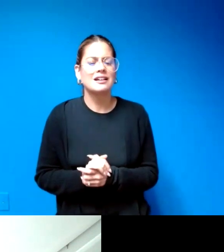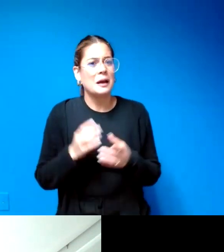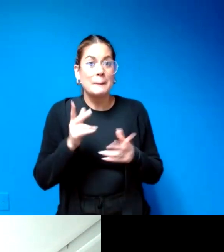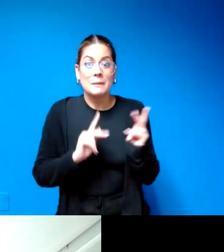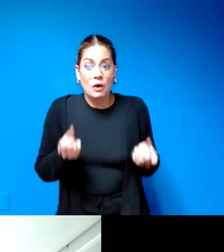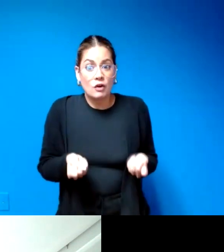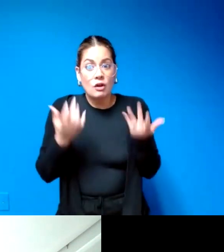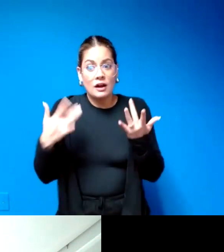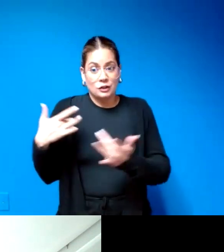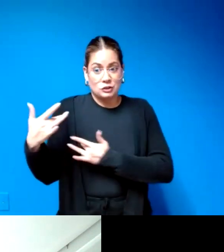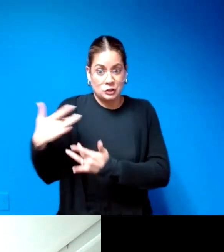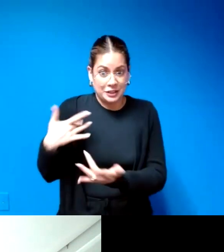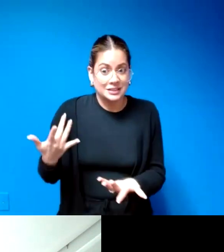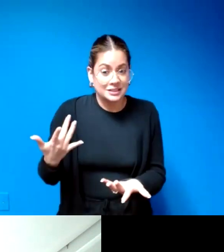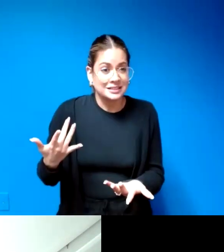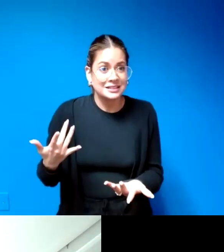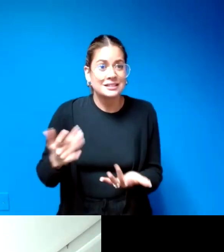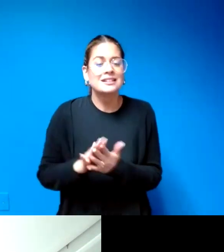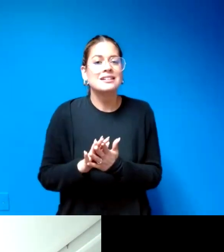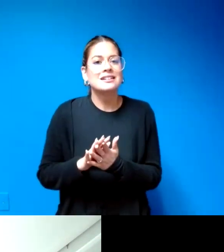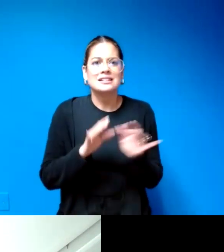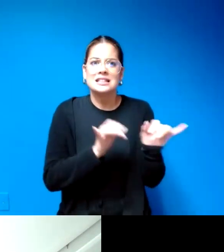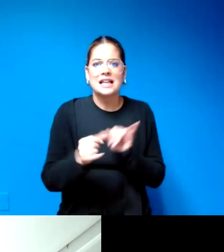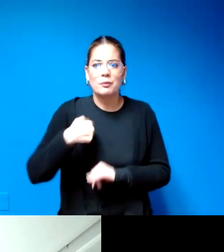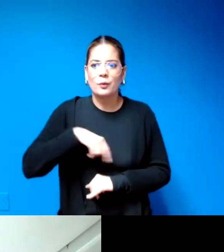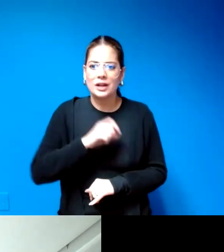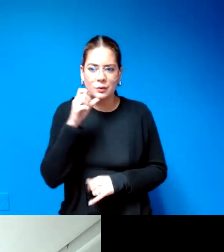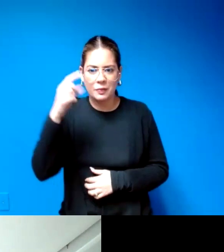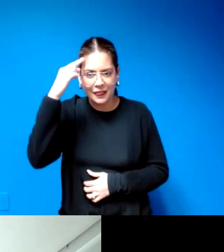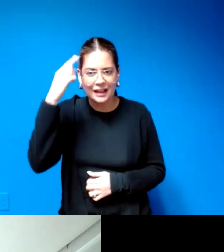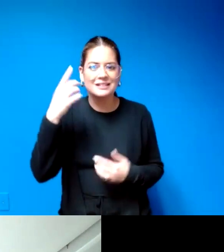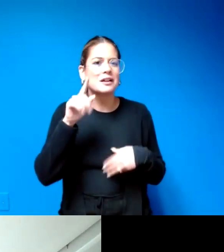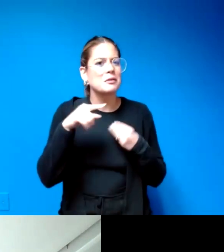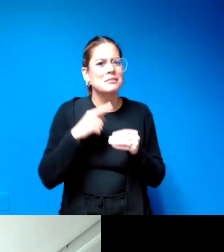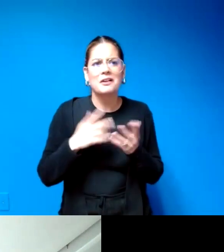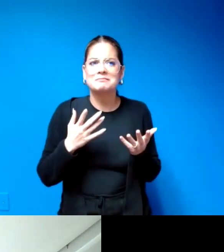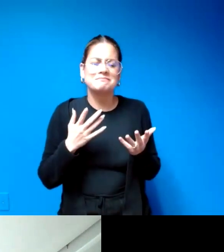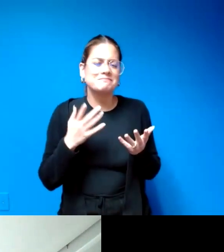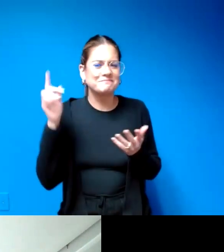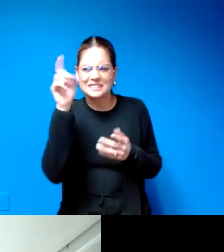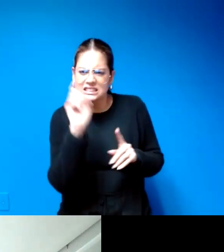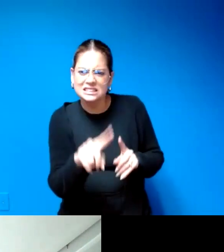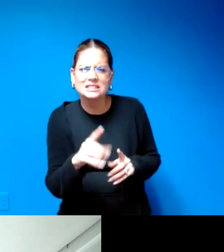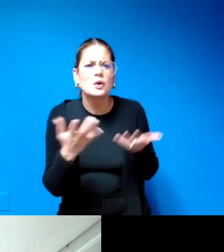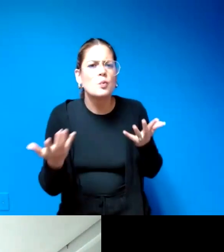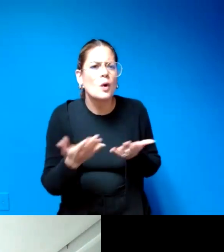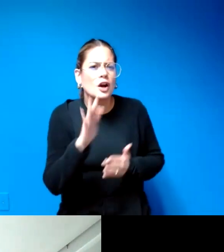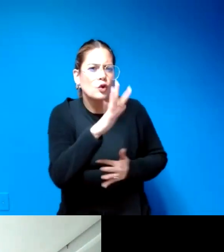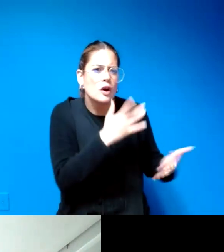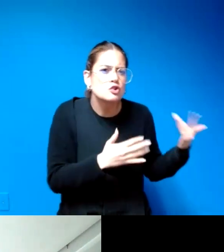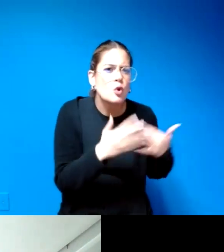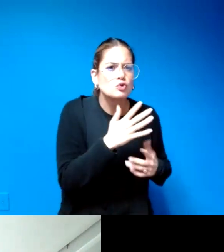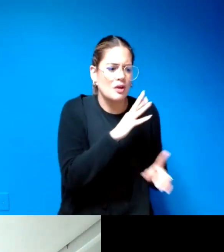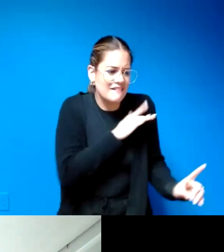concerns. And so it's the same way. I think we don't spend enough time asking about what are the social and environmental factors